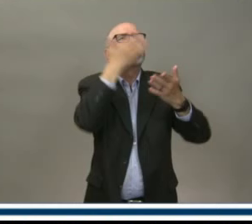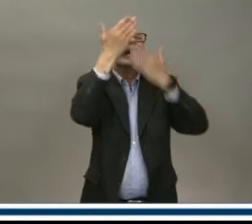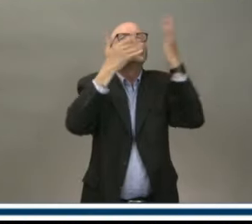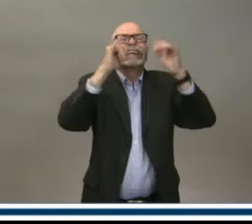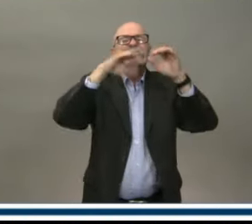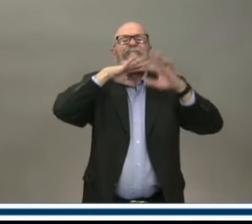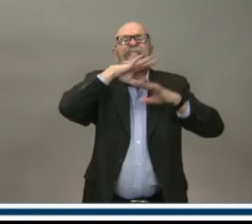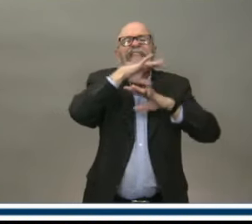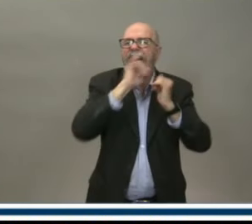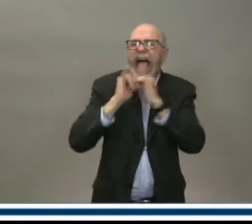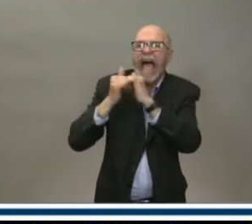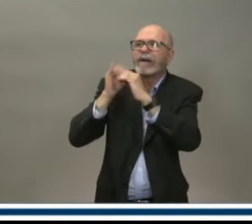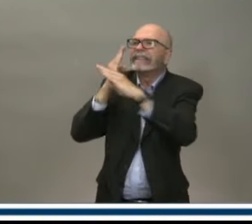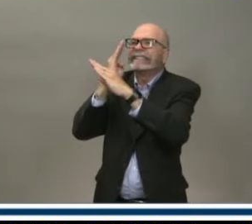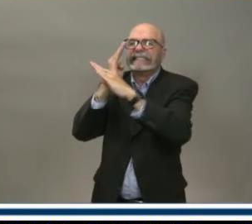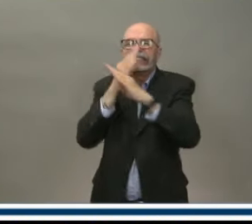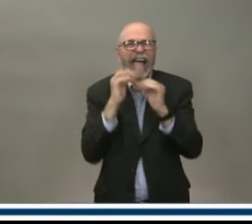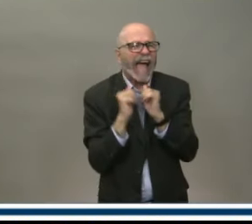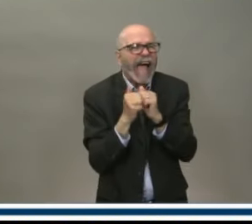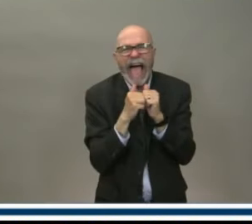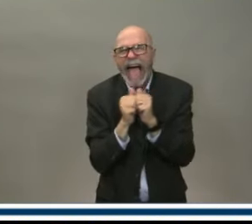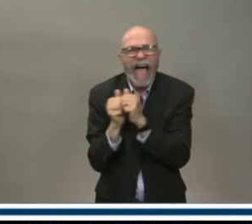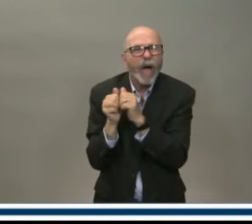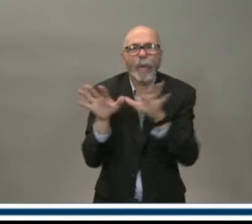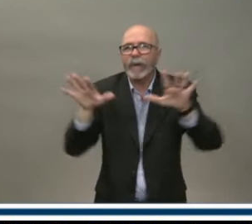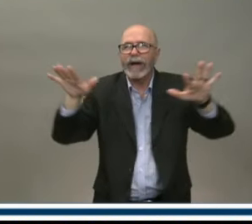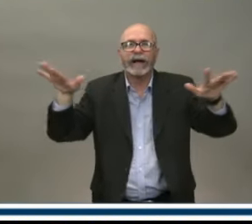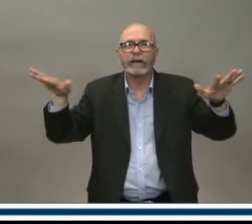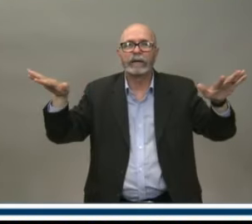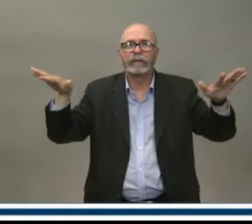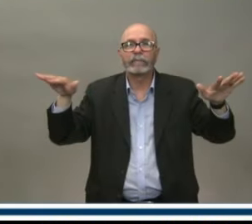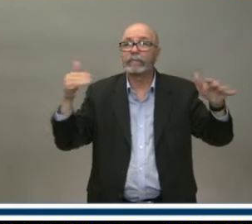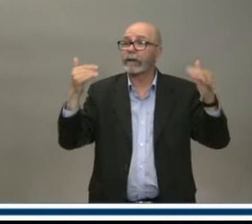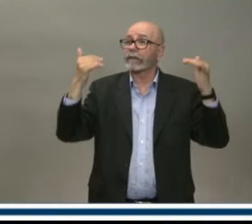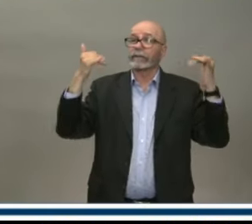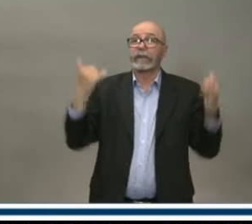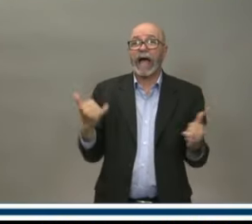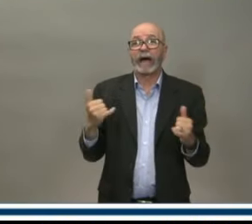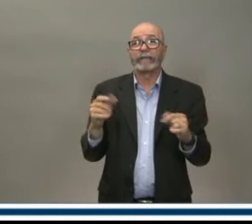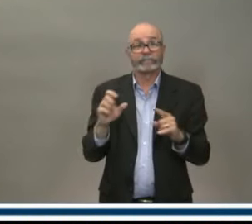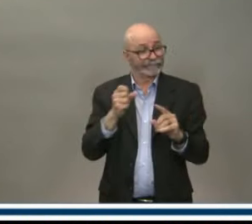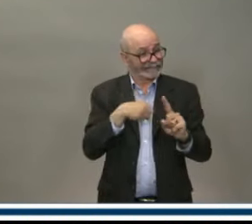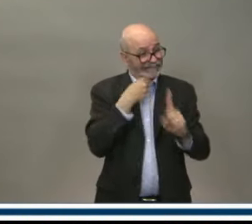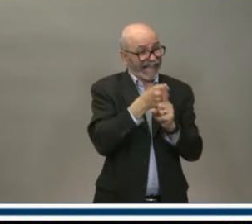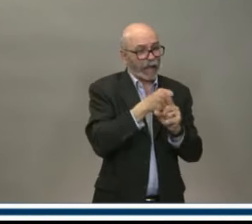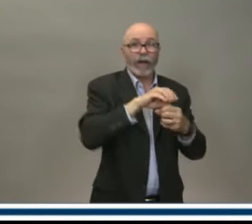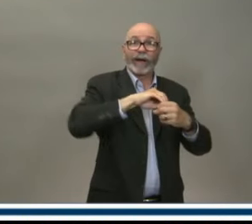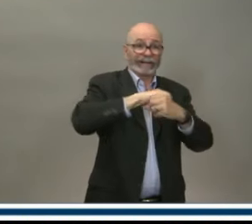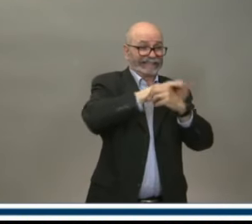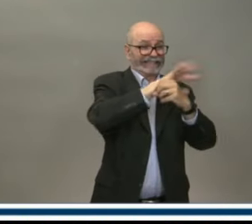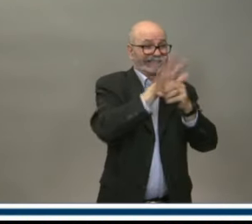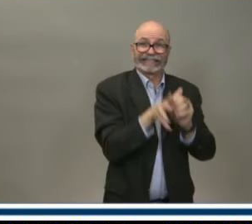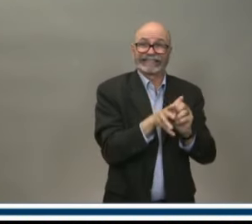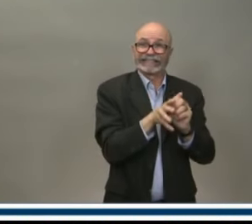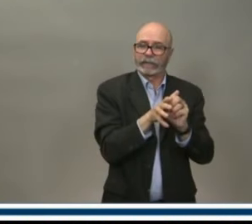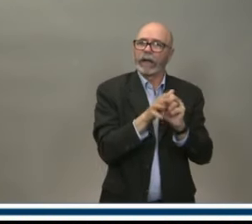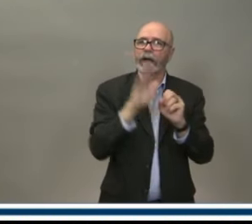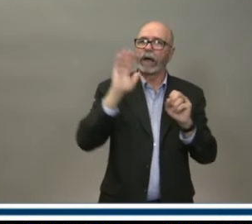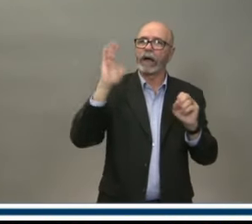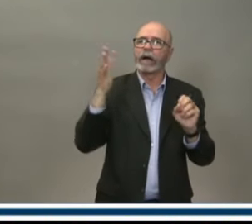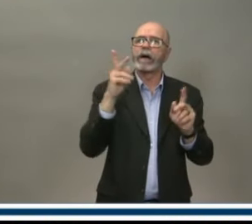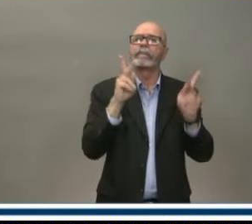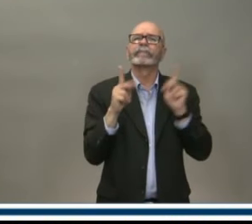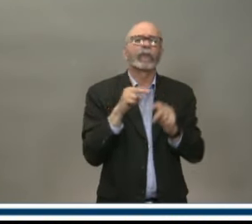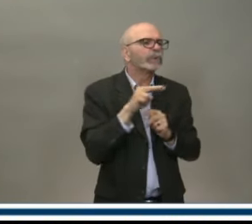are being protected. But let me be clear, in the midst of this pandemic, our goal is to follow the advice of public health